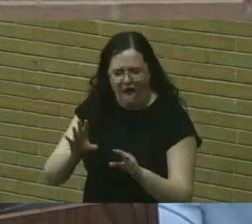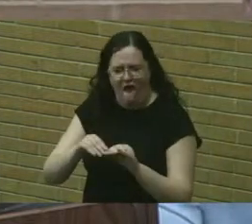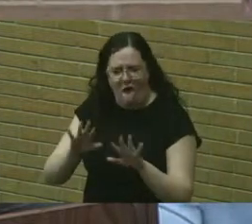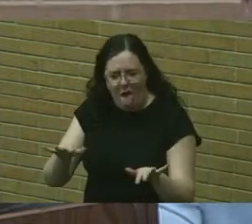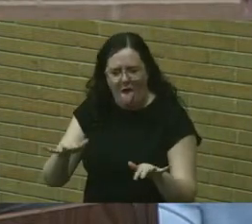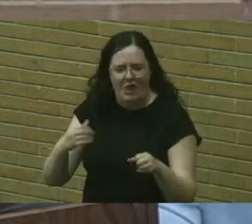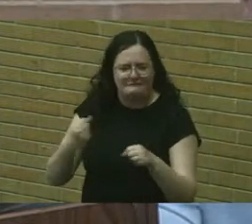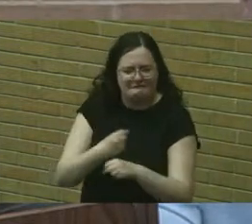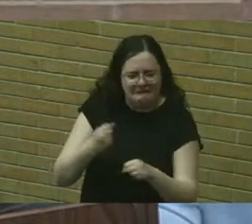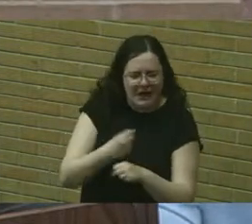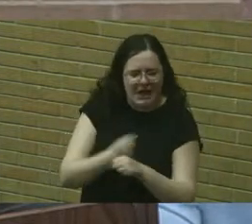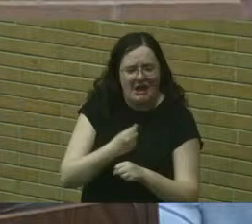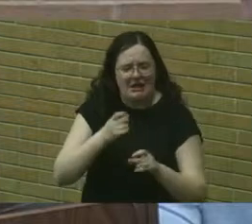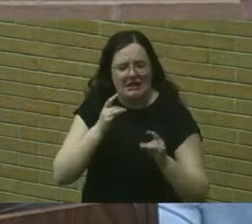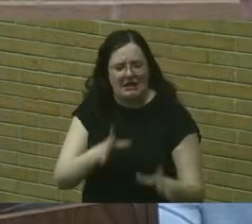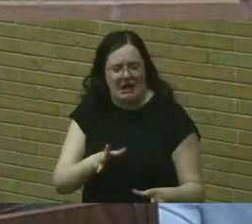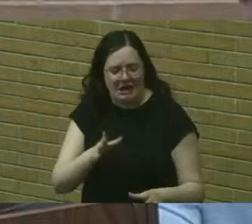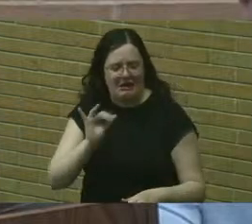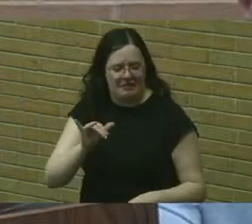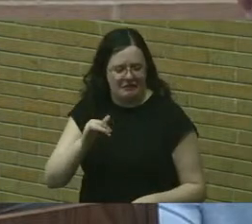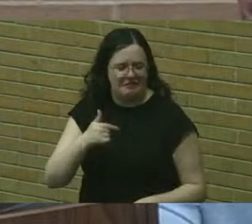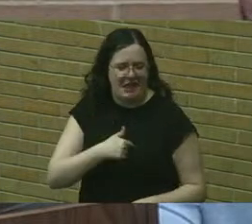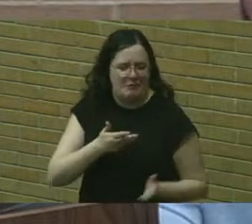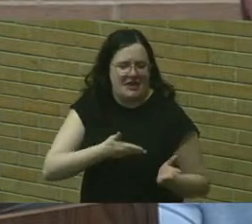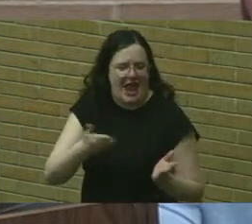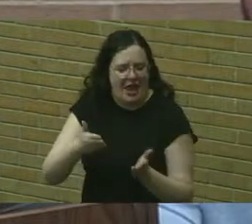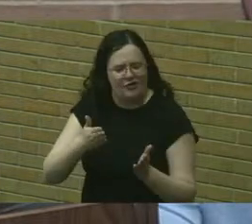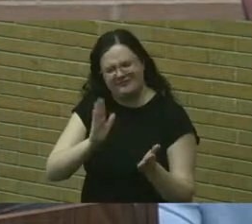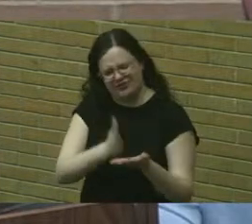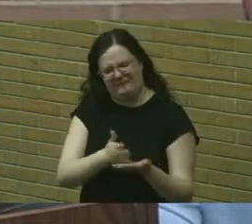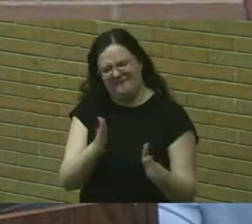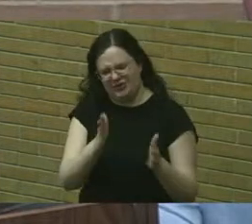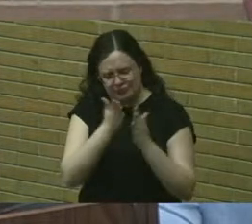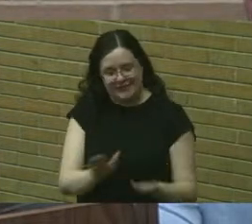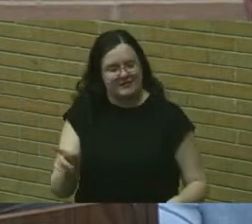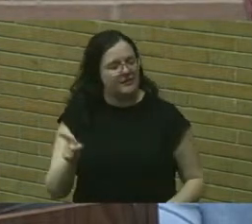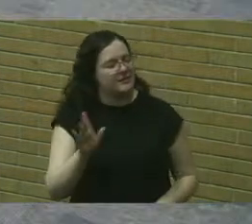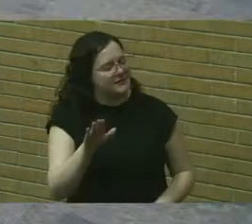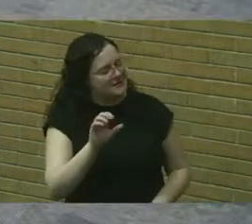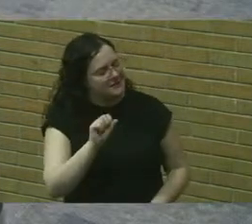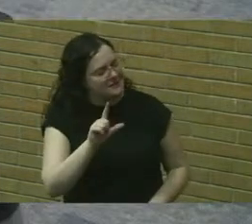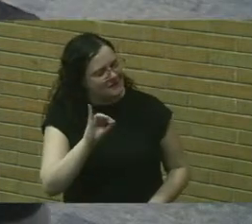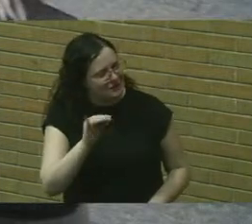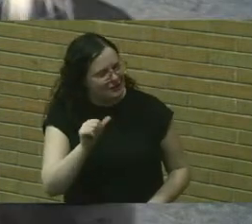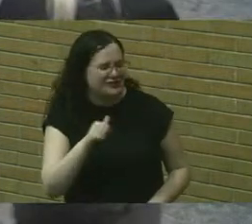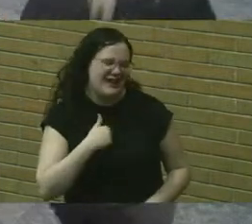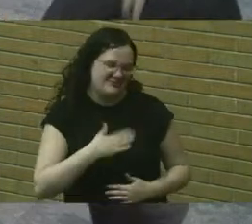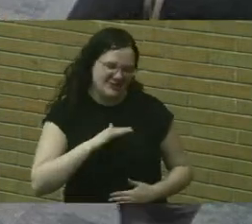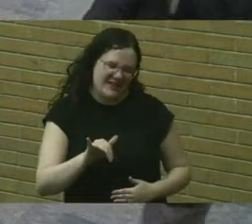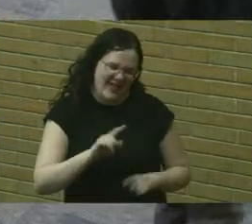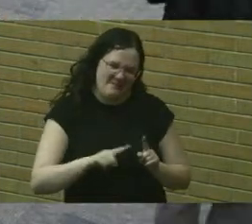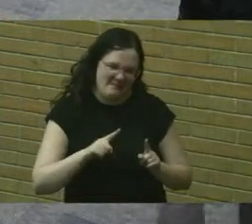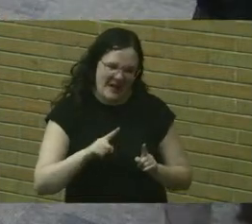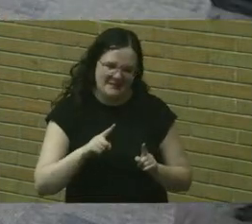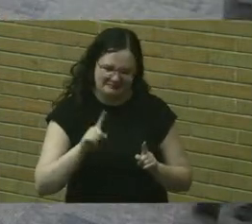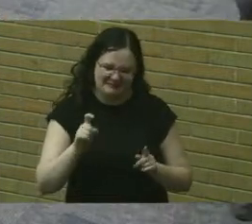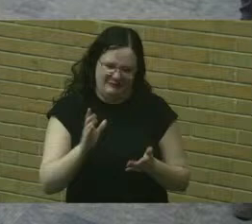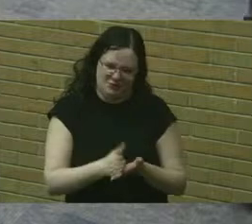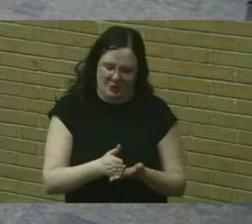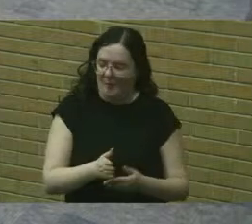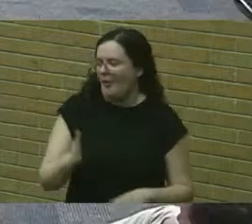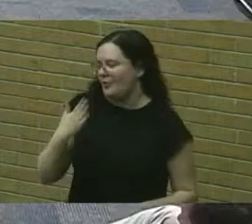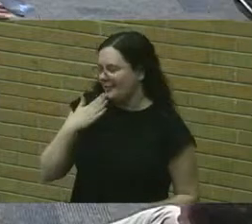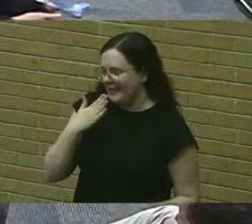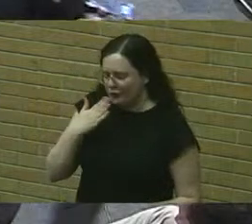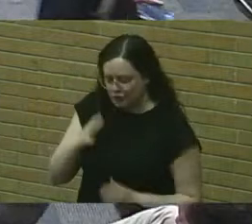fighting hate that we carry, perhaps some of us as ideology. I appreciate it. but I need to ask you. Thank you.